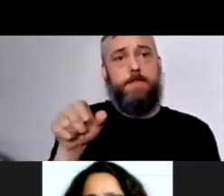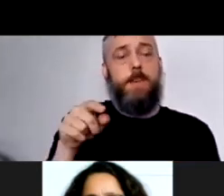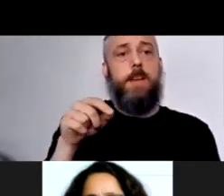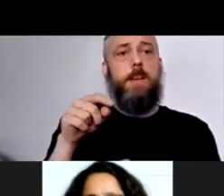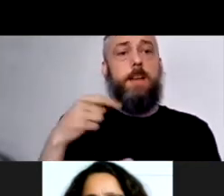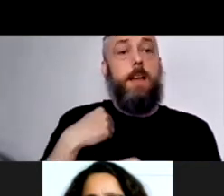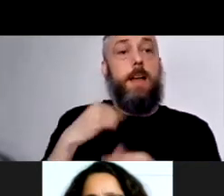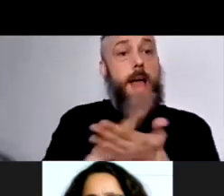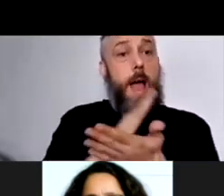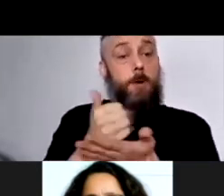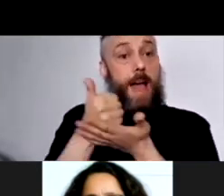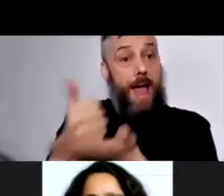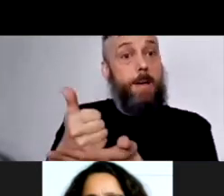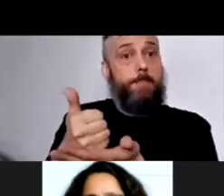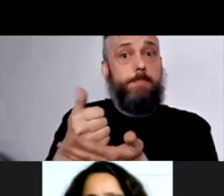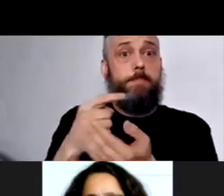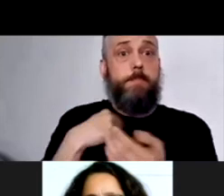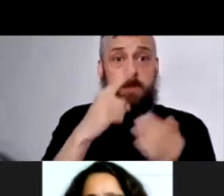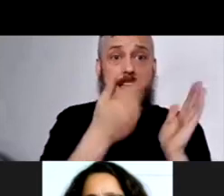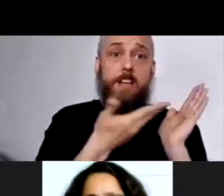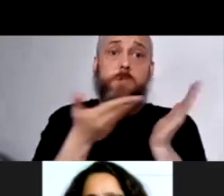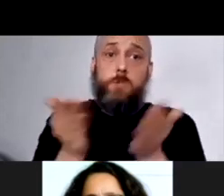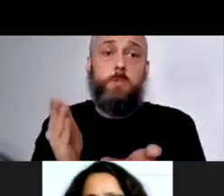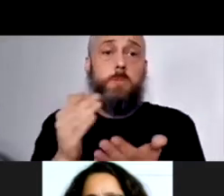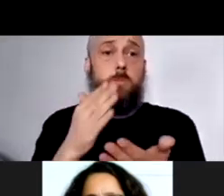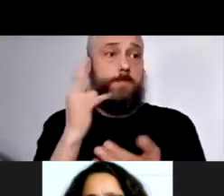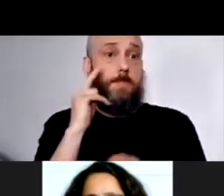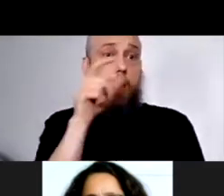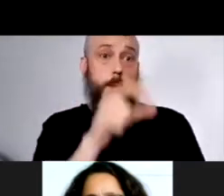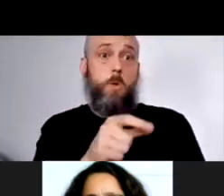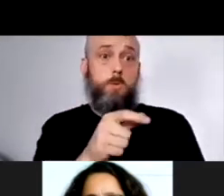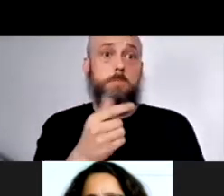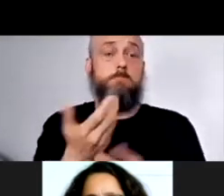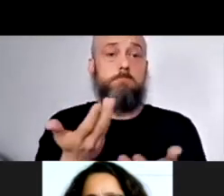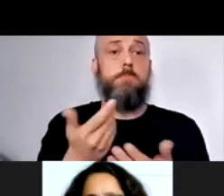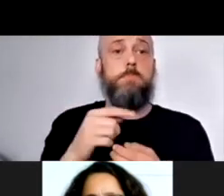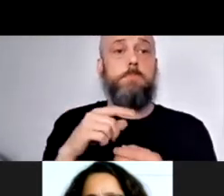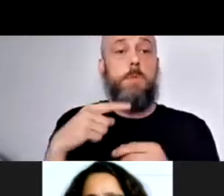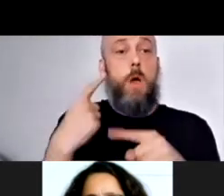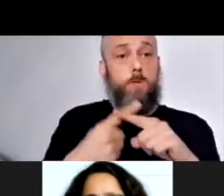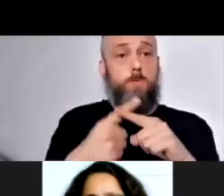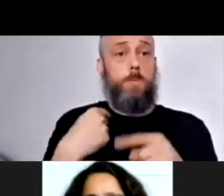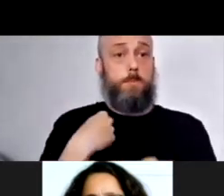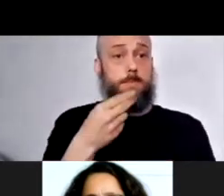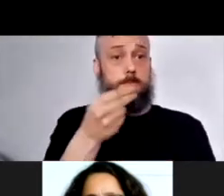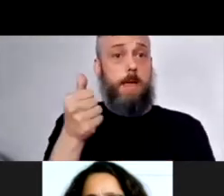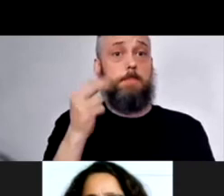community, Pinny it was, and I'm happy to help her, and I can introduce her to some deaf